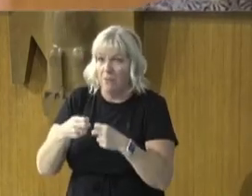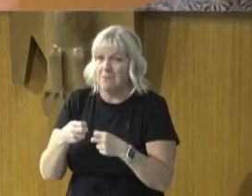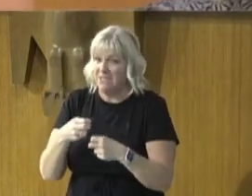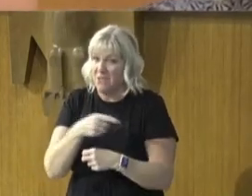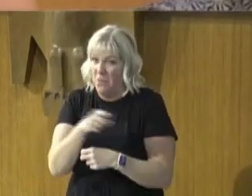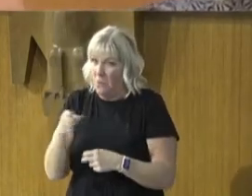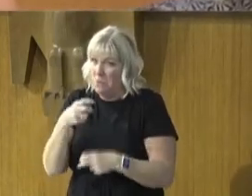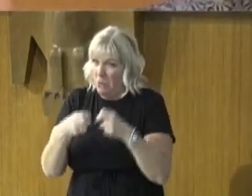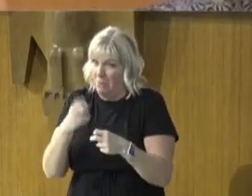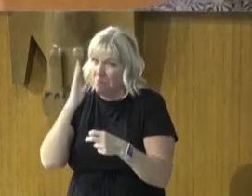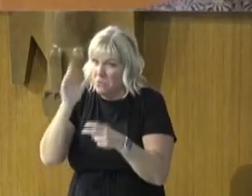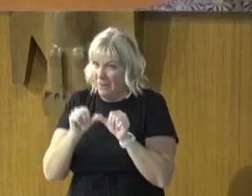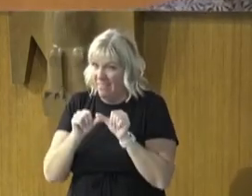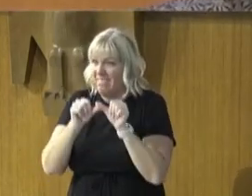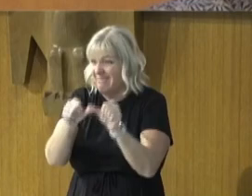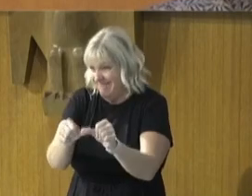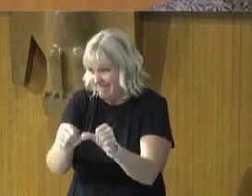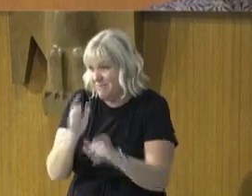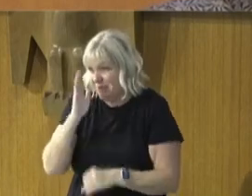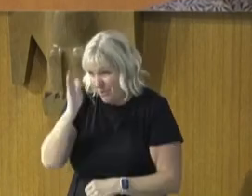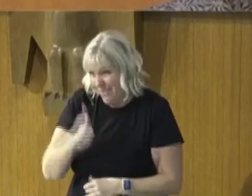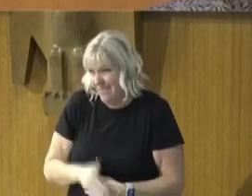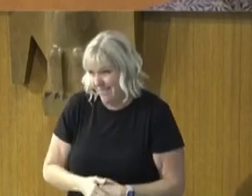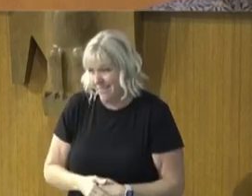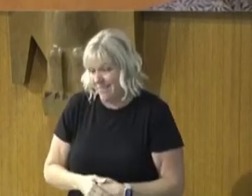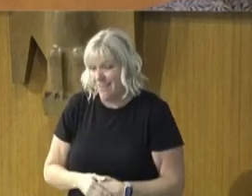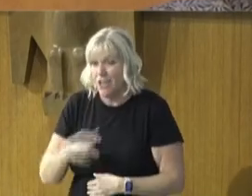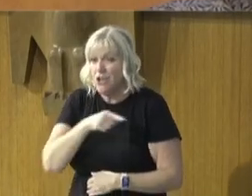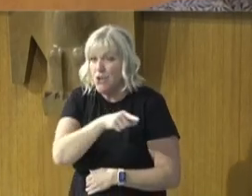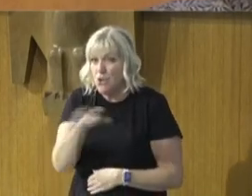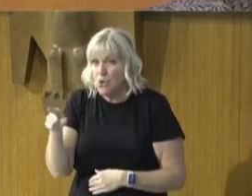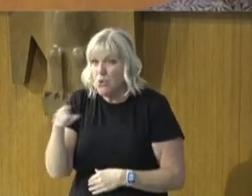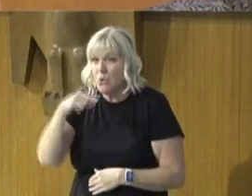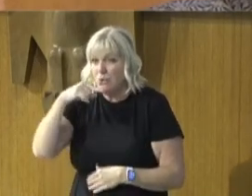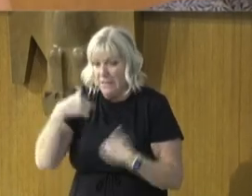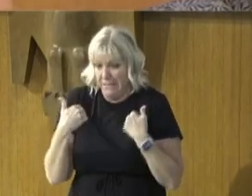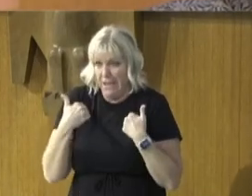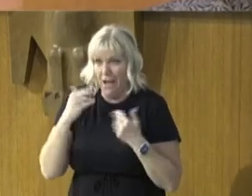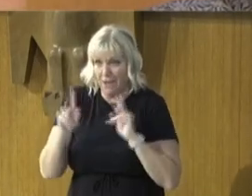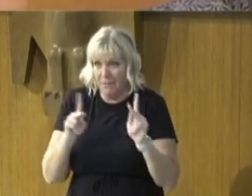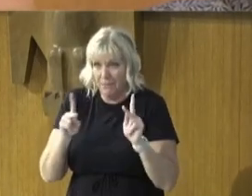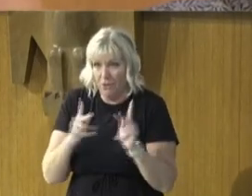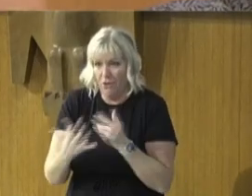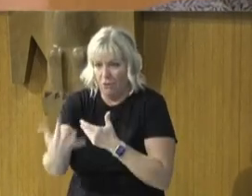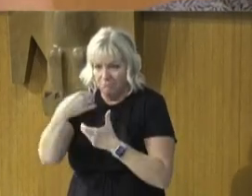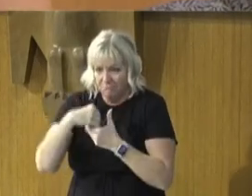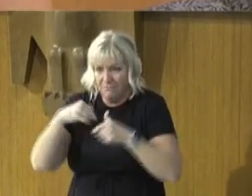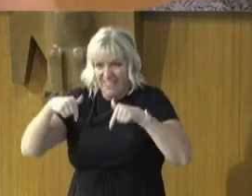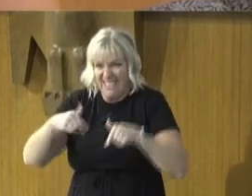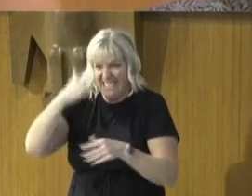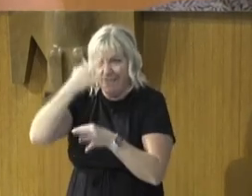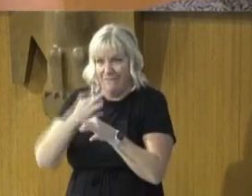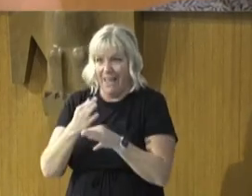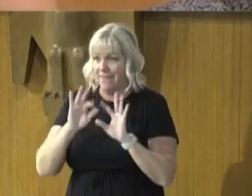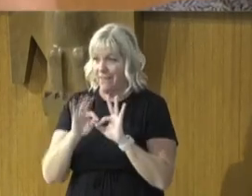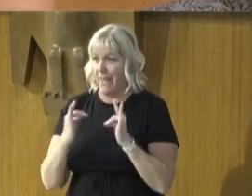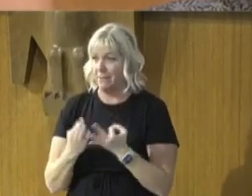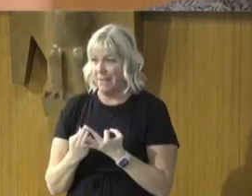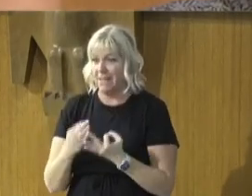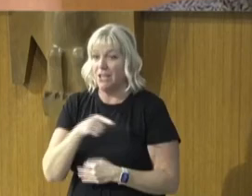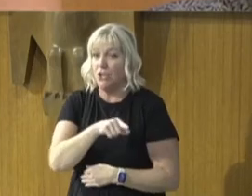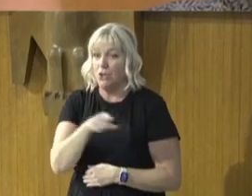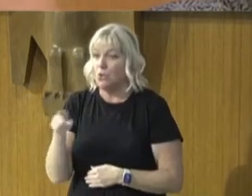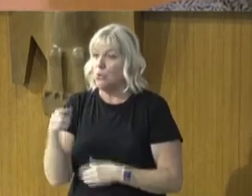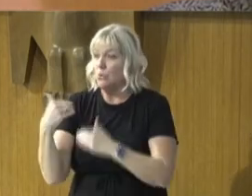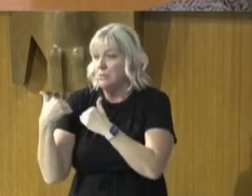as adults. You are part of this faith family, and your job is to hear these stories and find